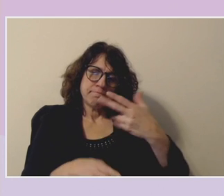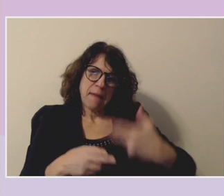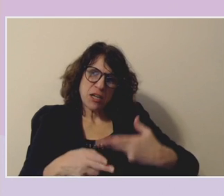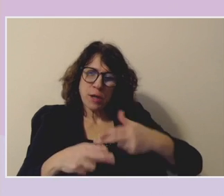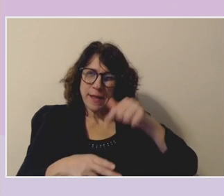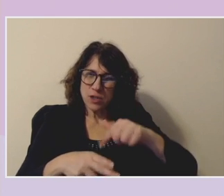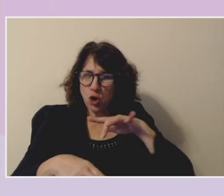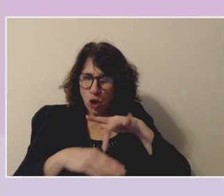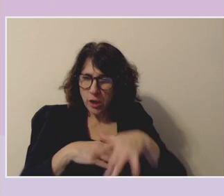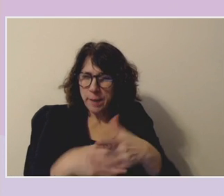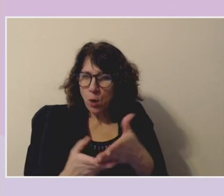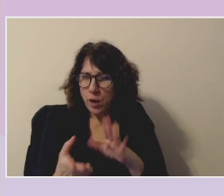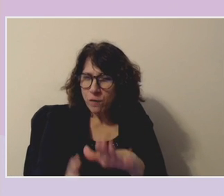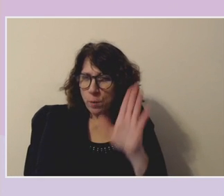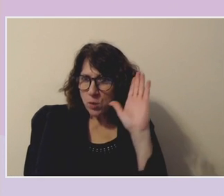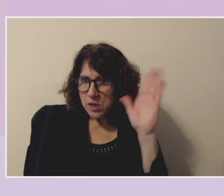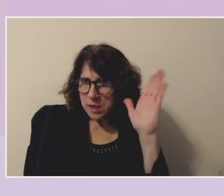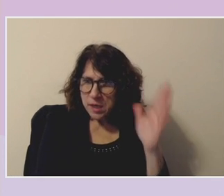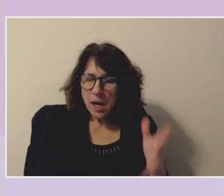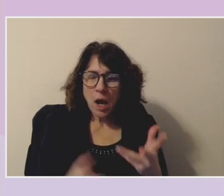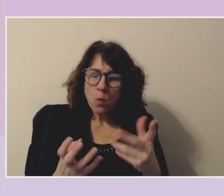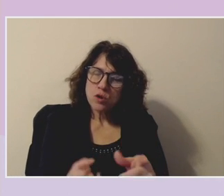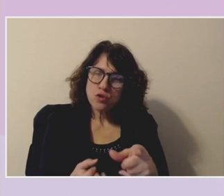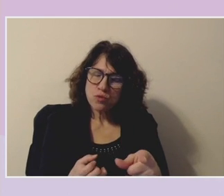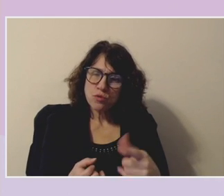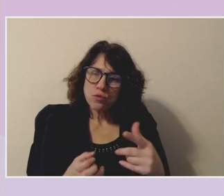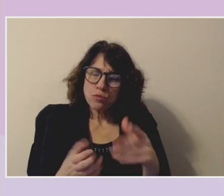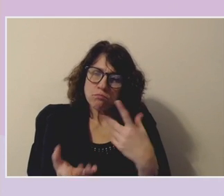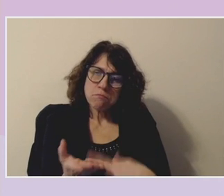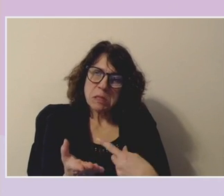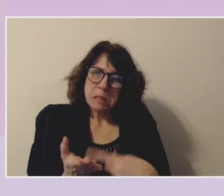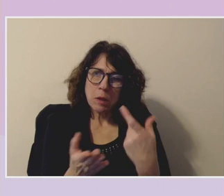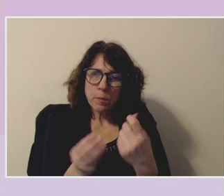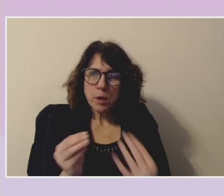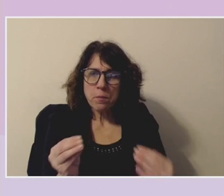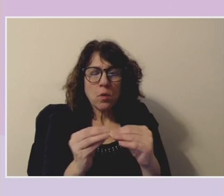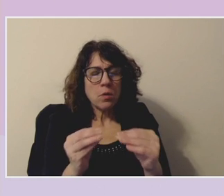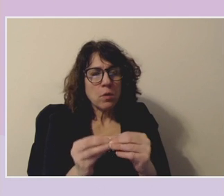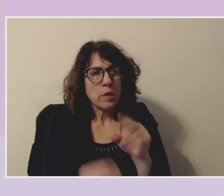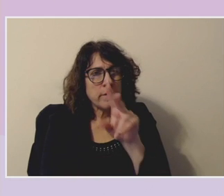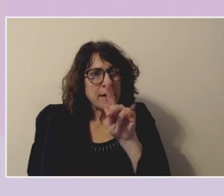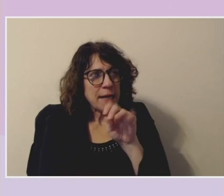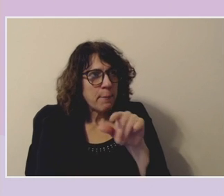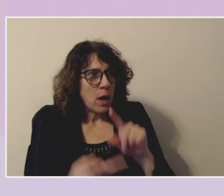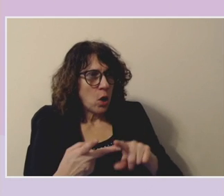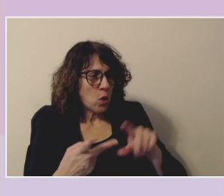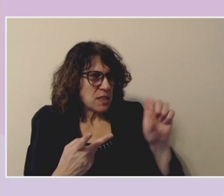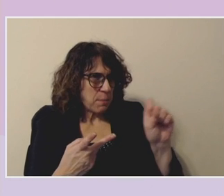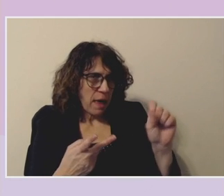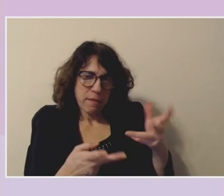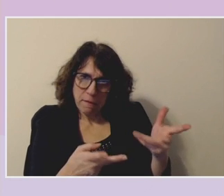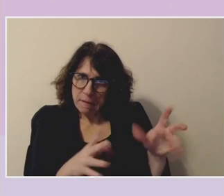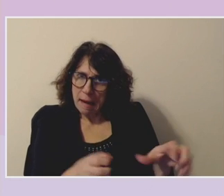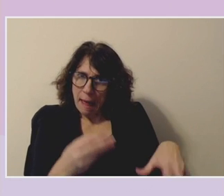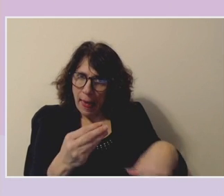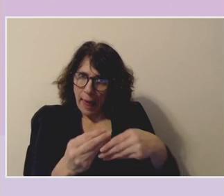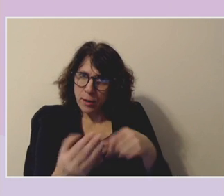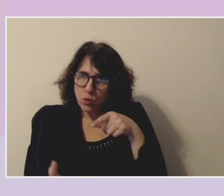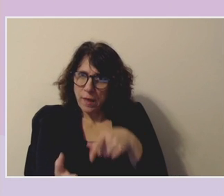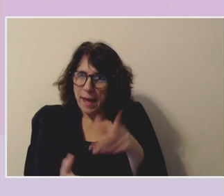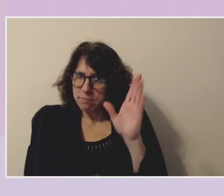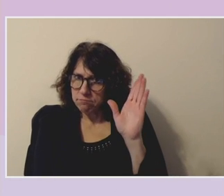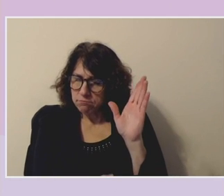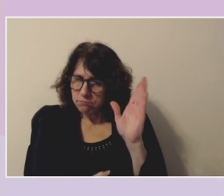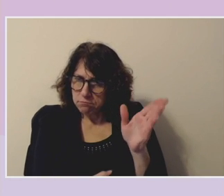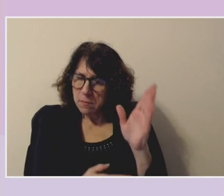you an opportunity to talk about it a little bit more. And then I want to see if either Kima or Samantha have anything they want to add to it. But can